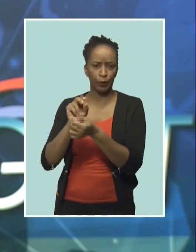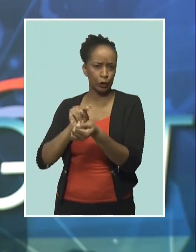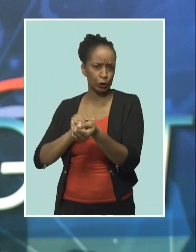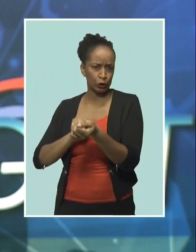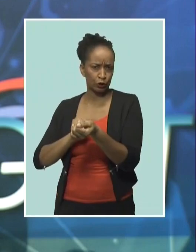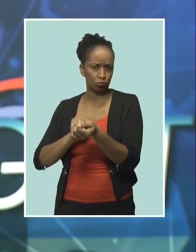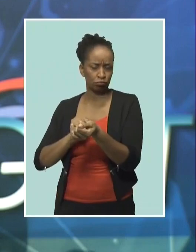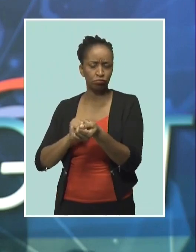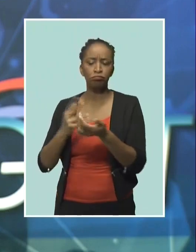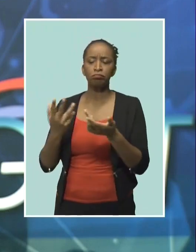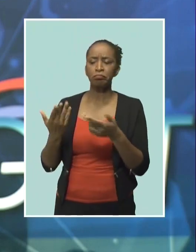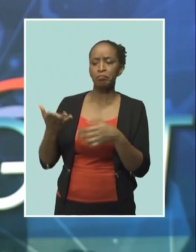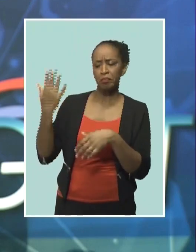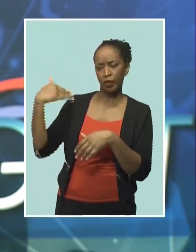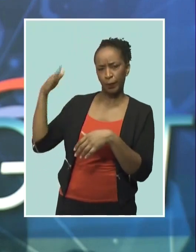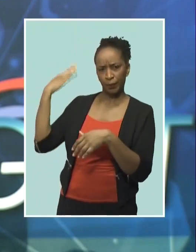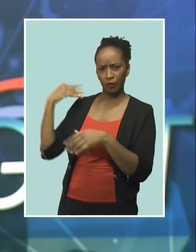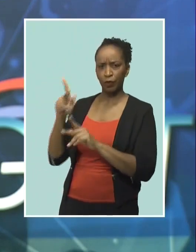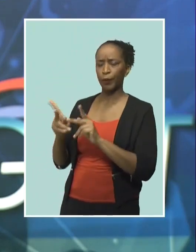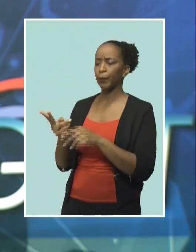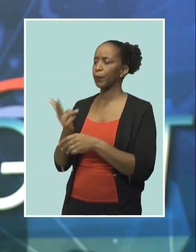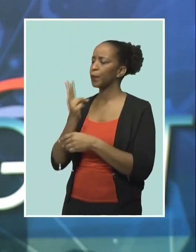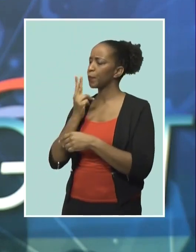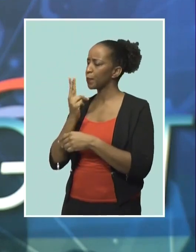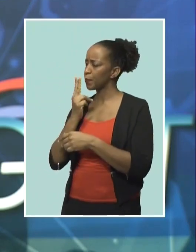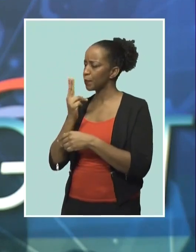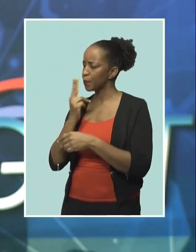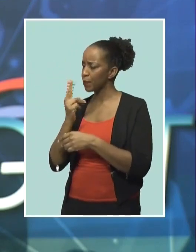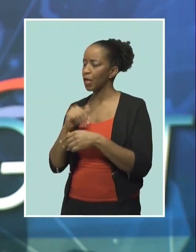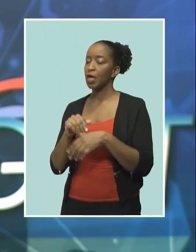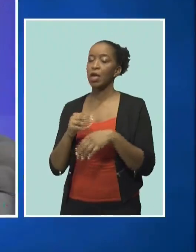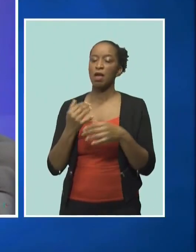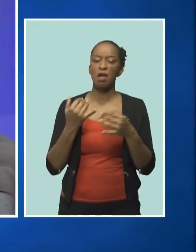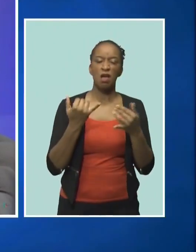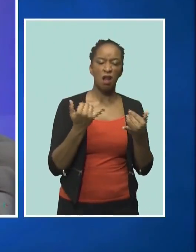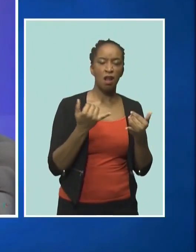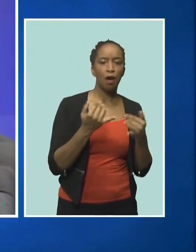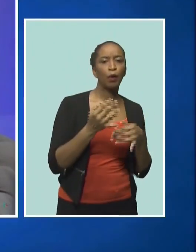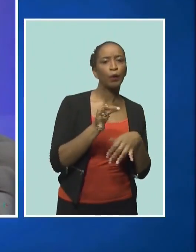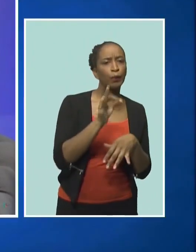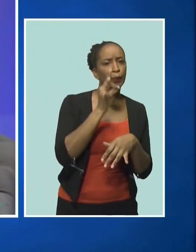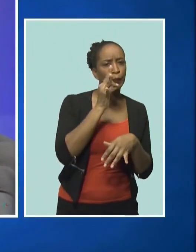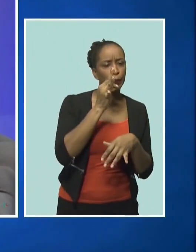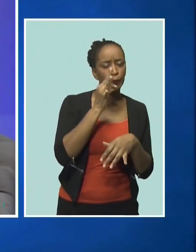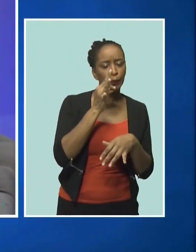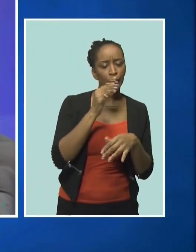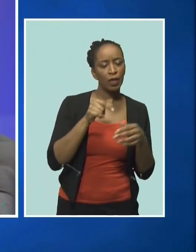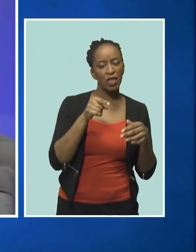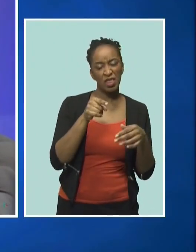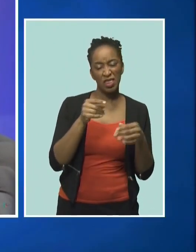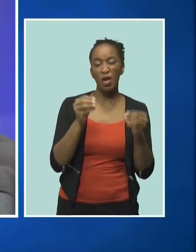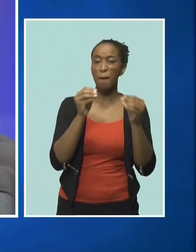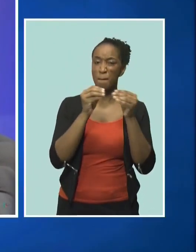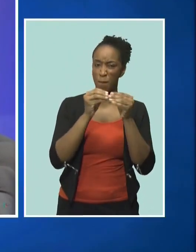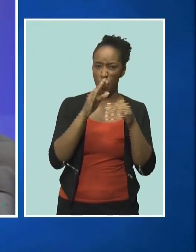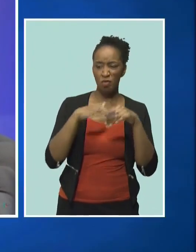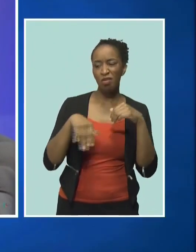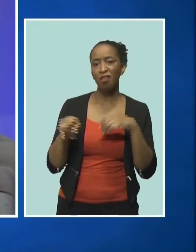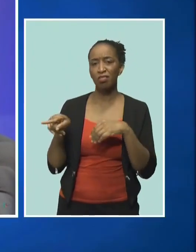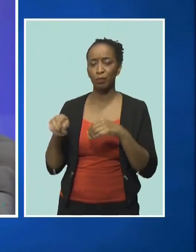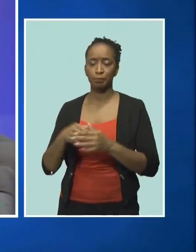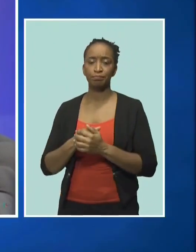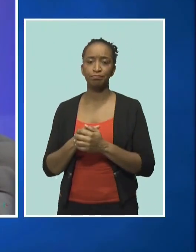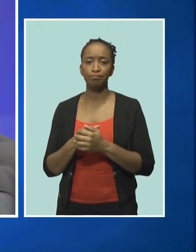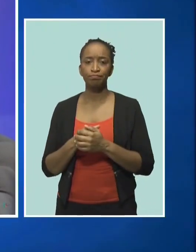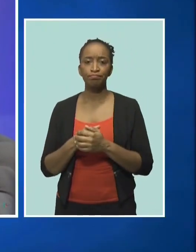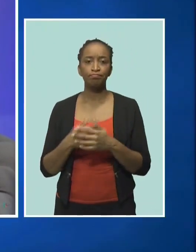now compared with those engaged in marijuana smoking. While we have all the information,